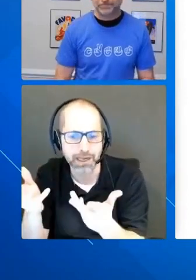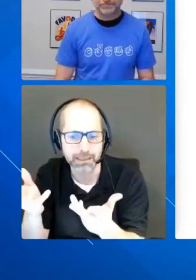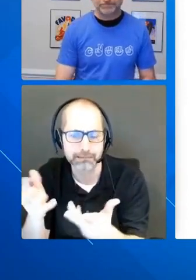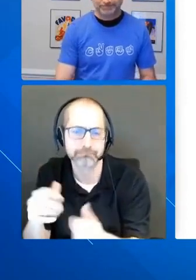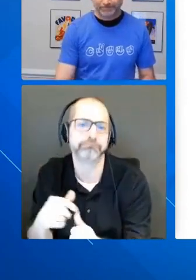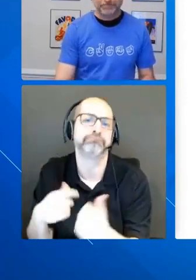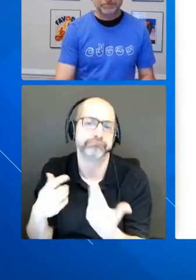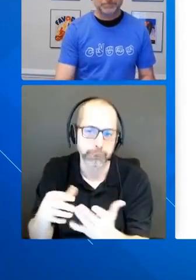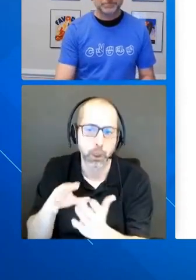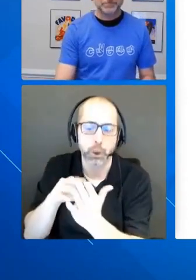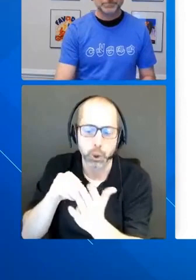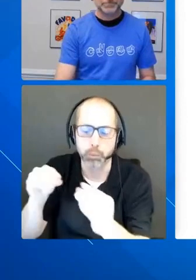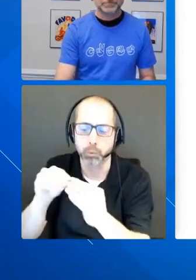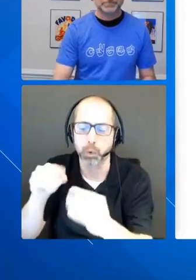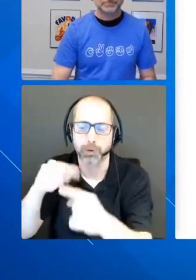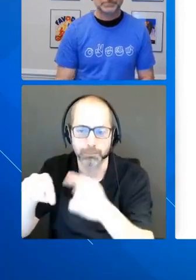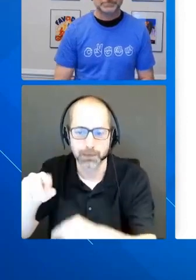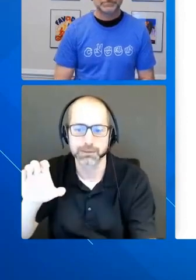CSN?